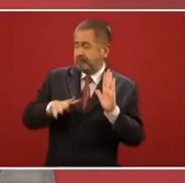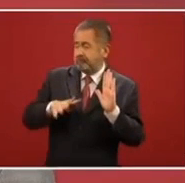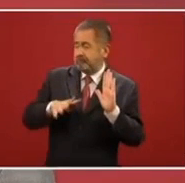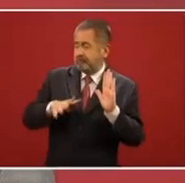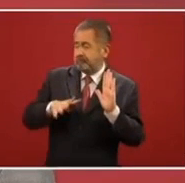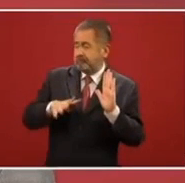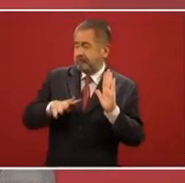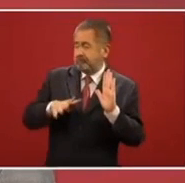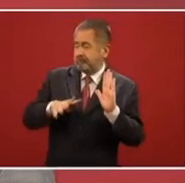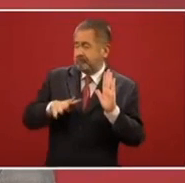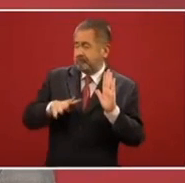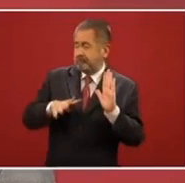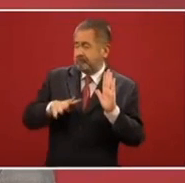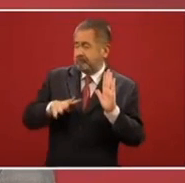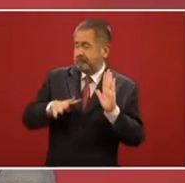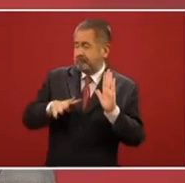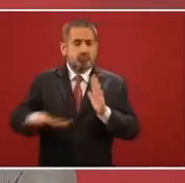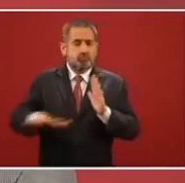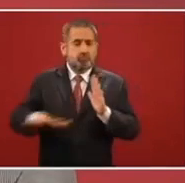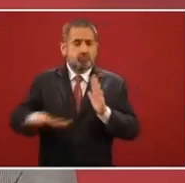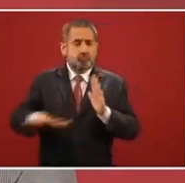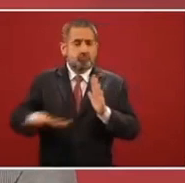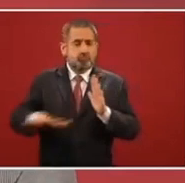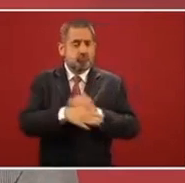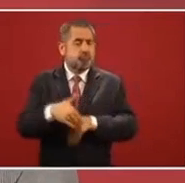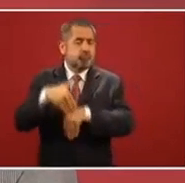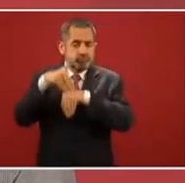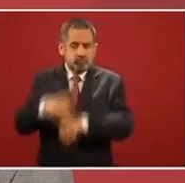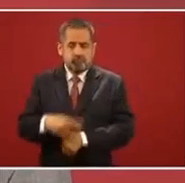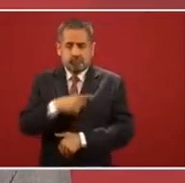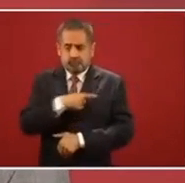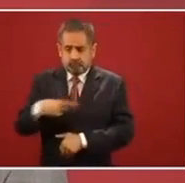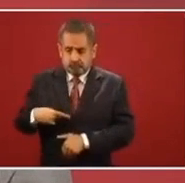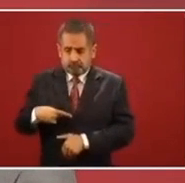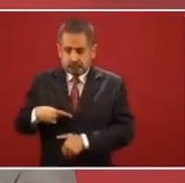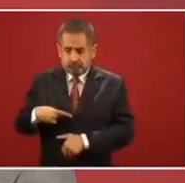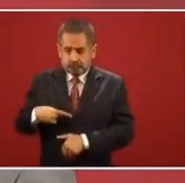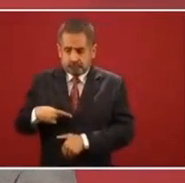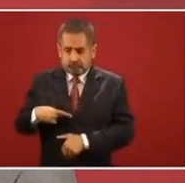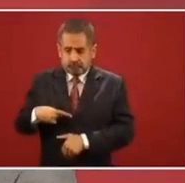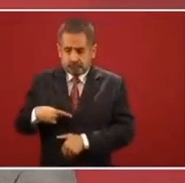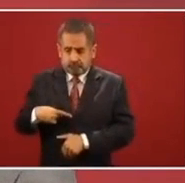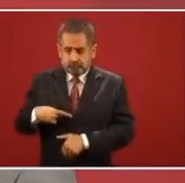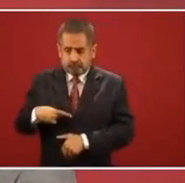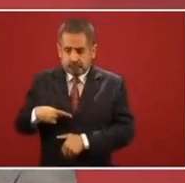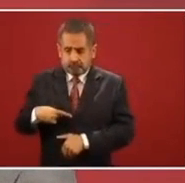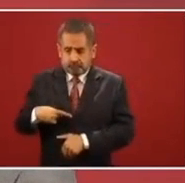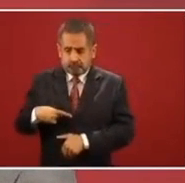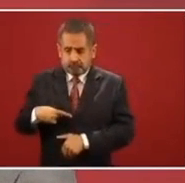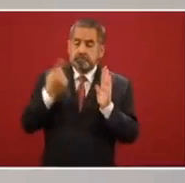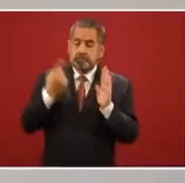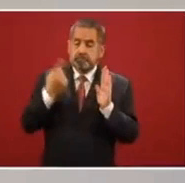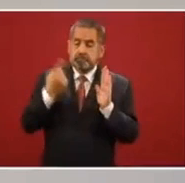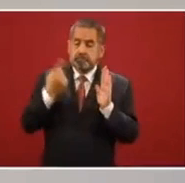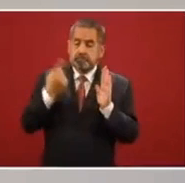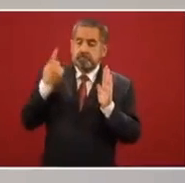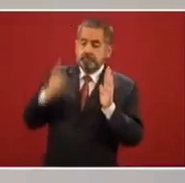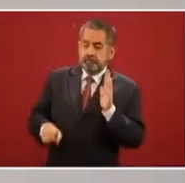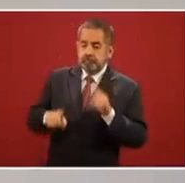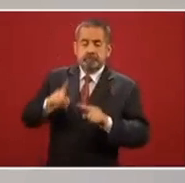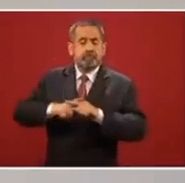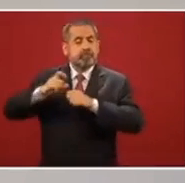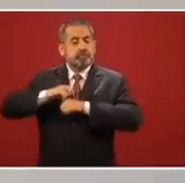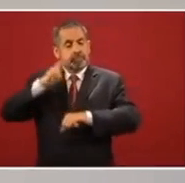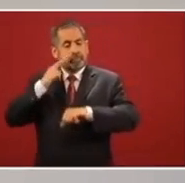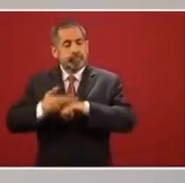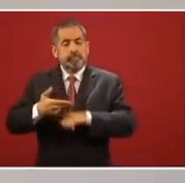obligatorias are obligatory y pueden ser ejecutivas. and could be executive. ¿Quién preside el